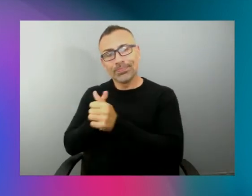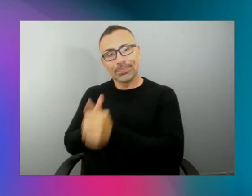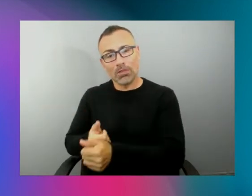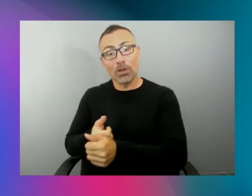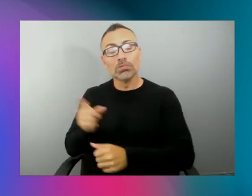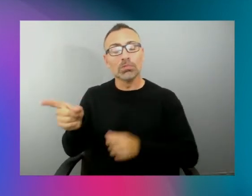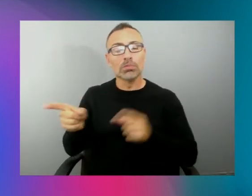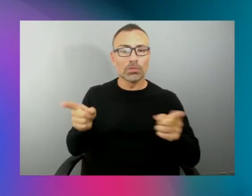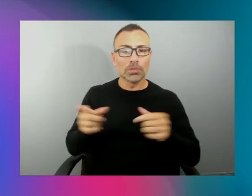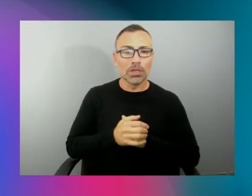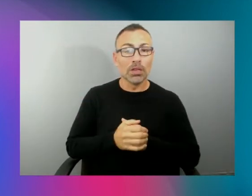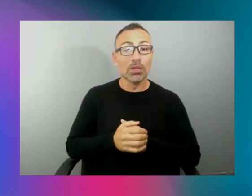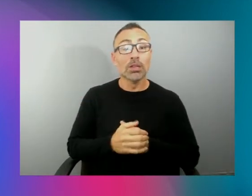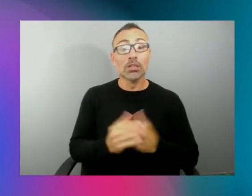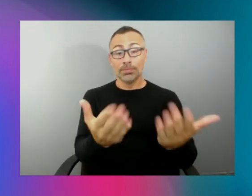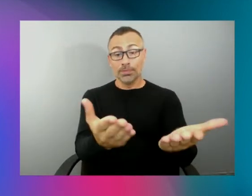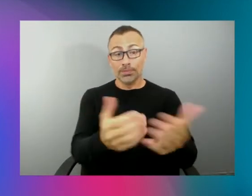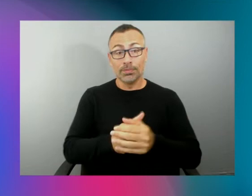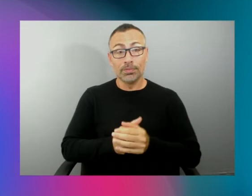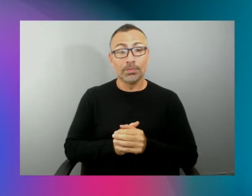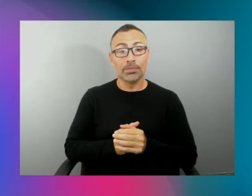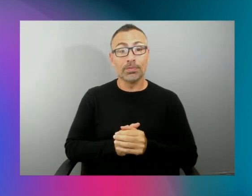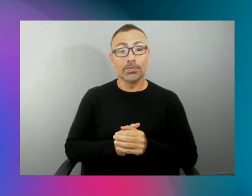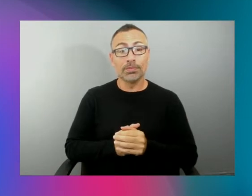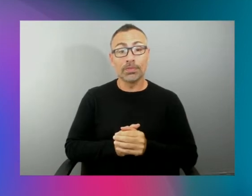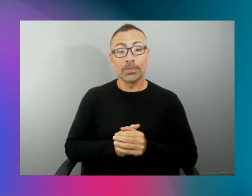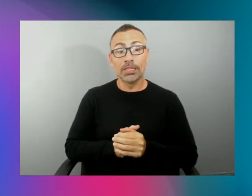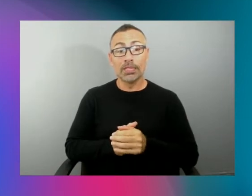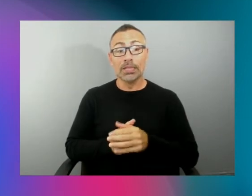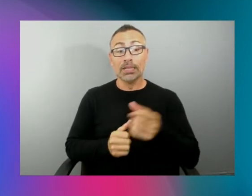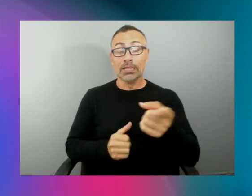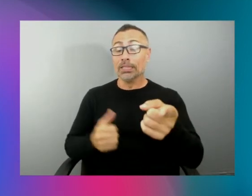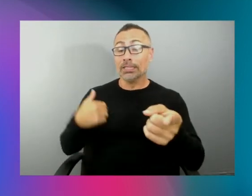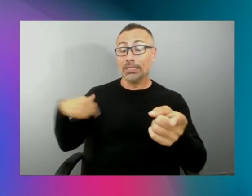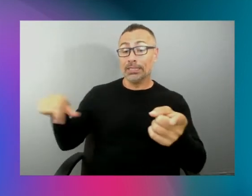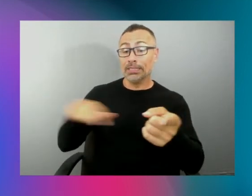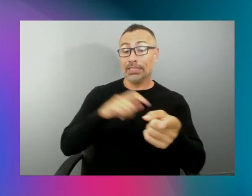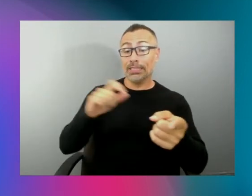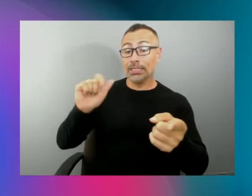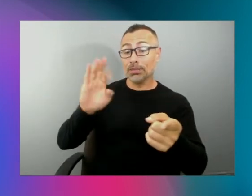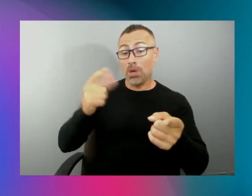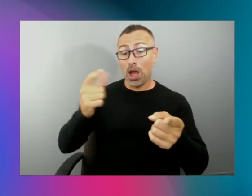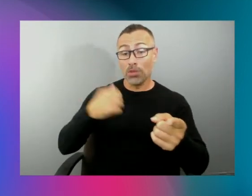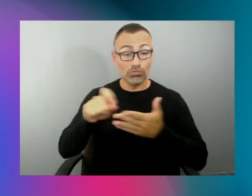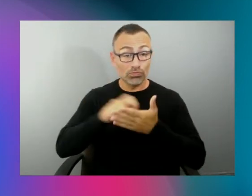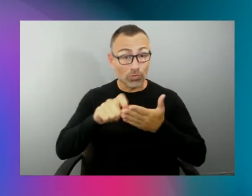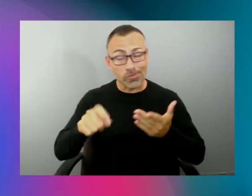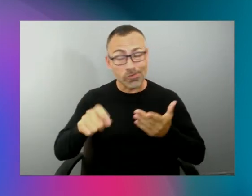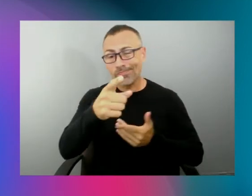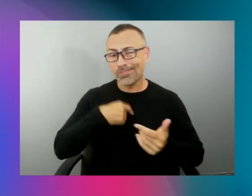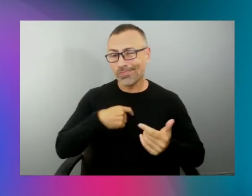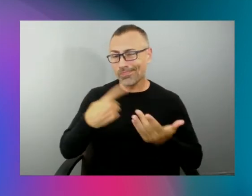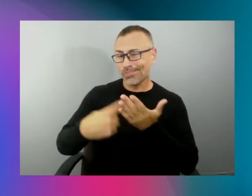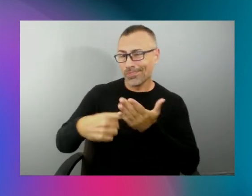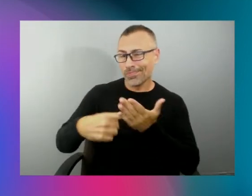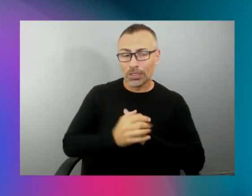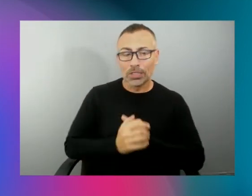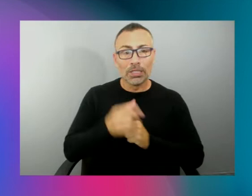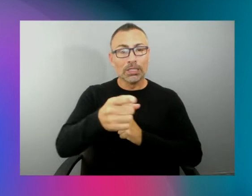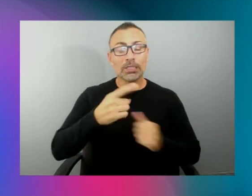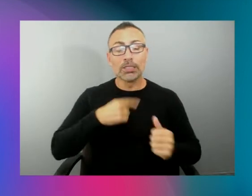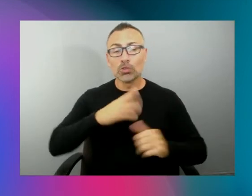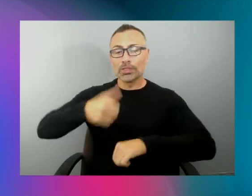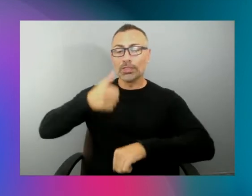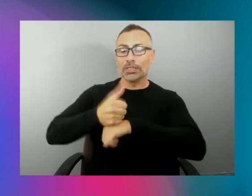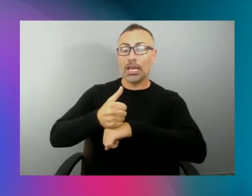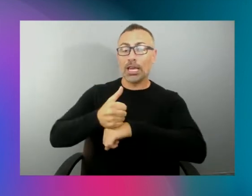the blog I wrote. I just wanted to talk about it here. The first step is AWS config. We are going to set up AWS config rule.